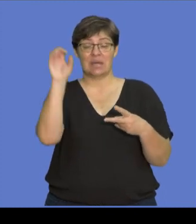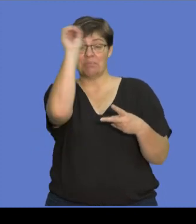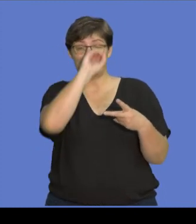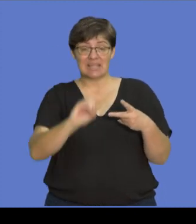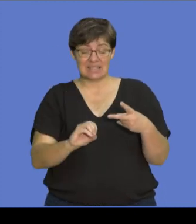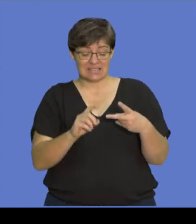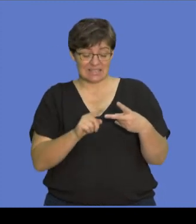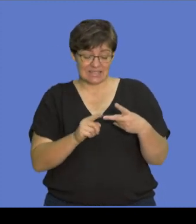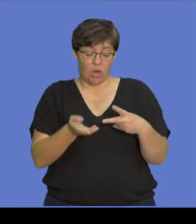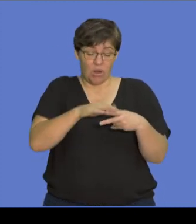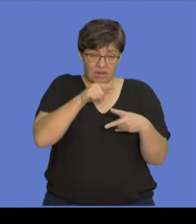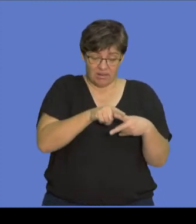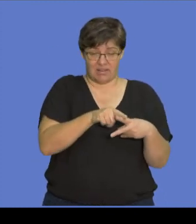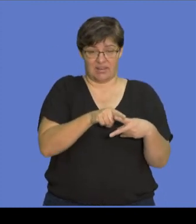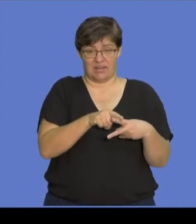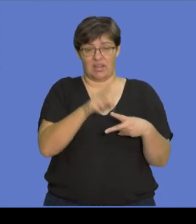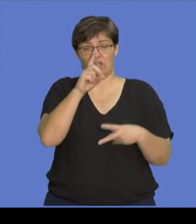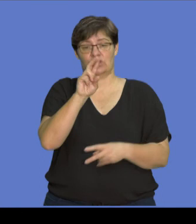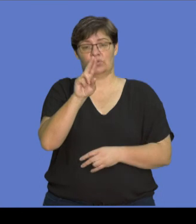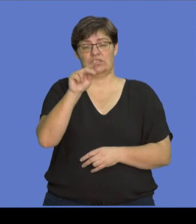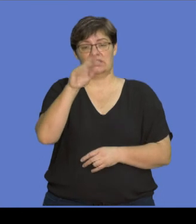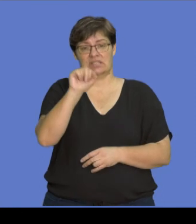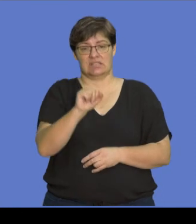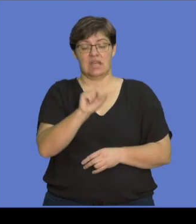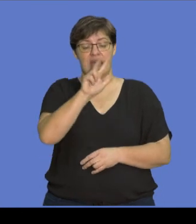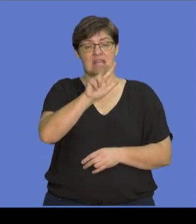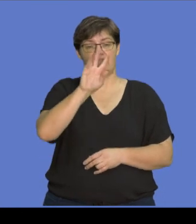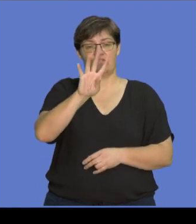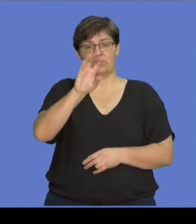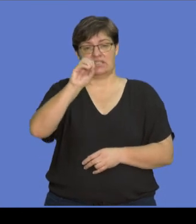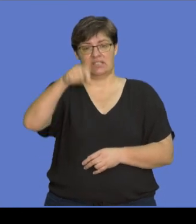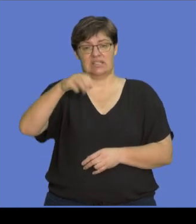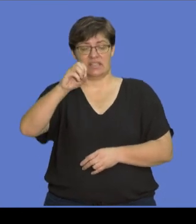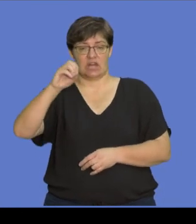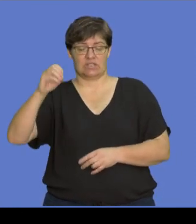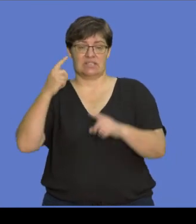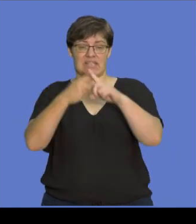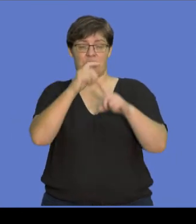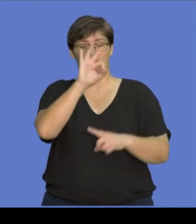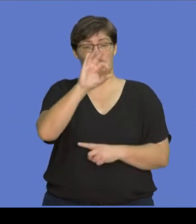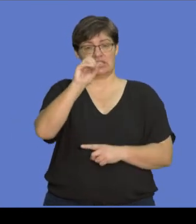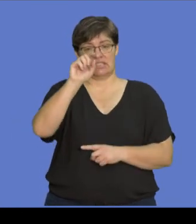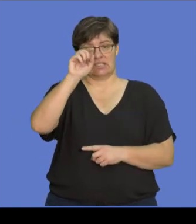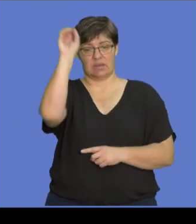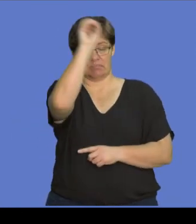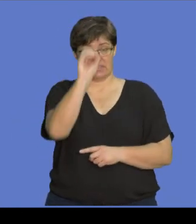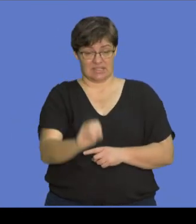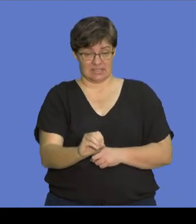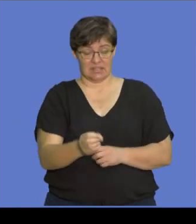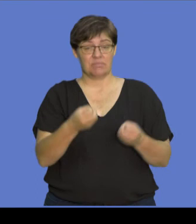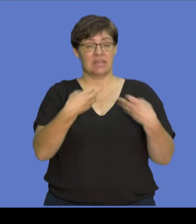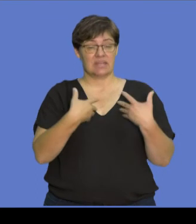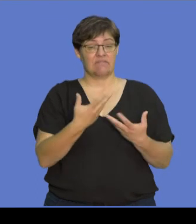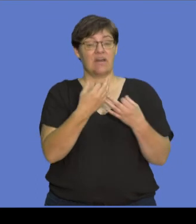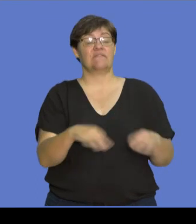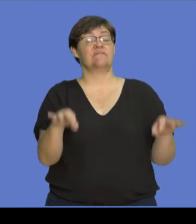30% duties on it. So, take the 840,000 times your 30%, and that will